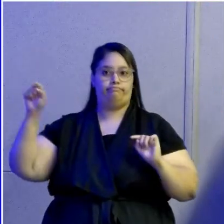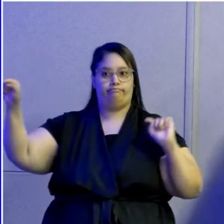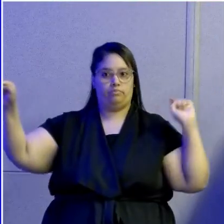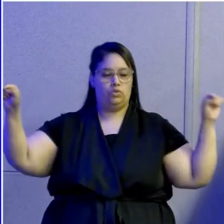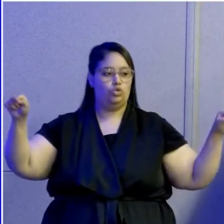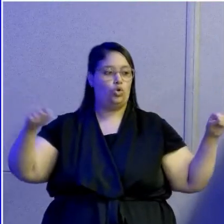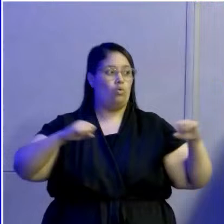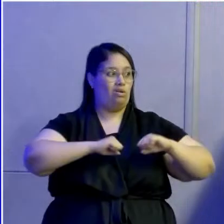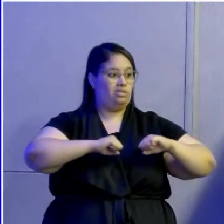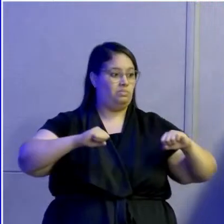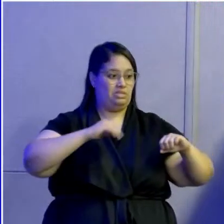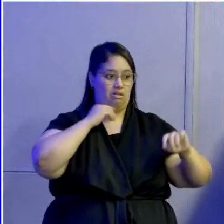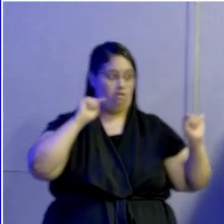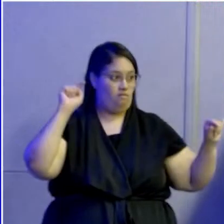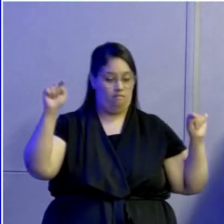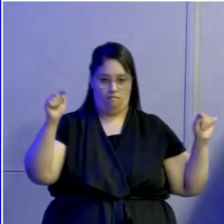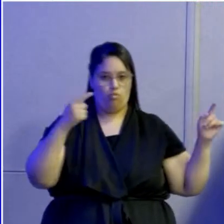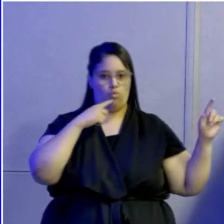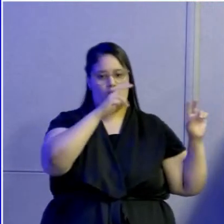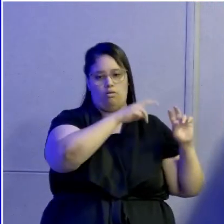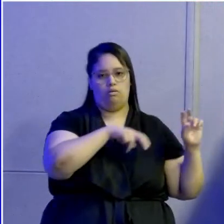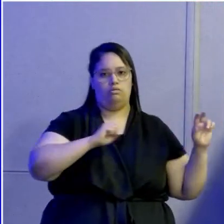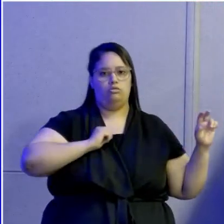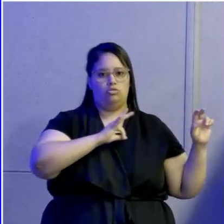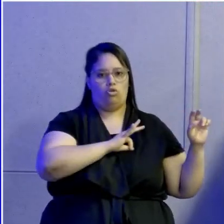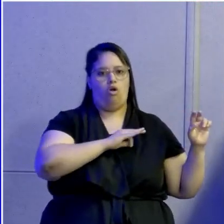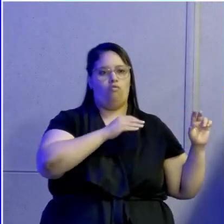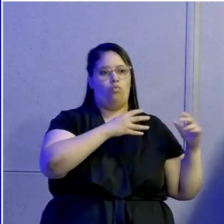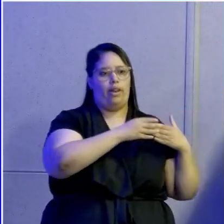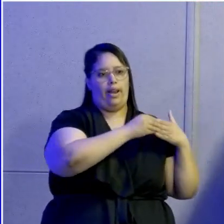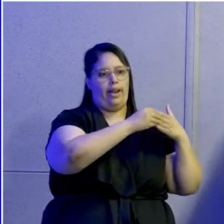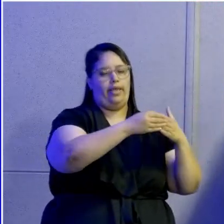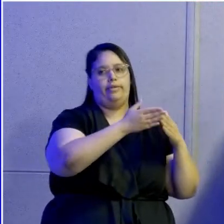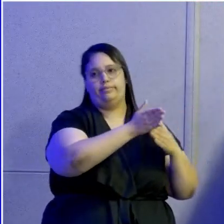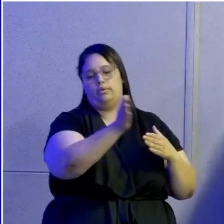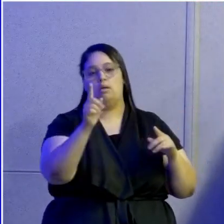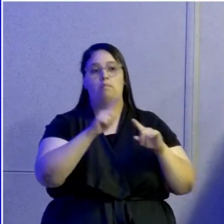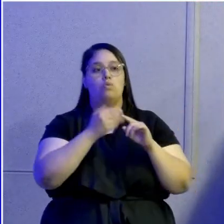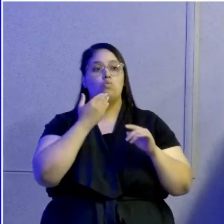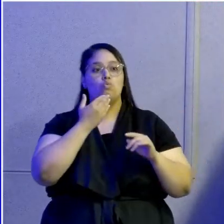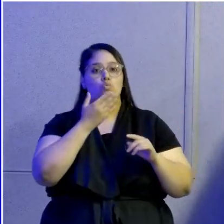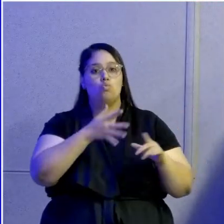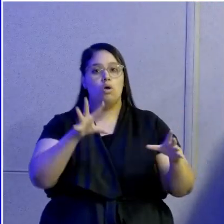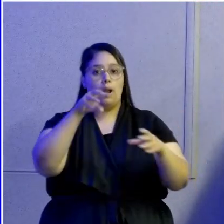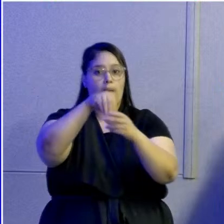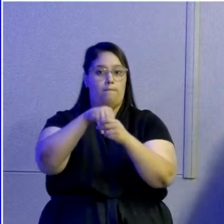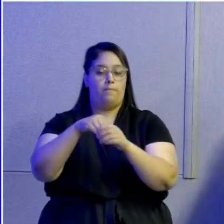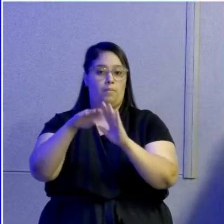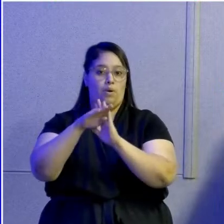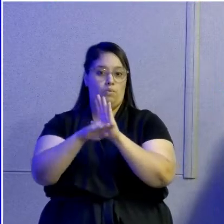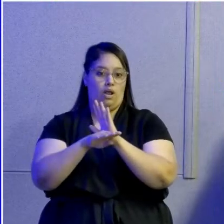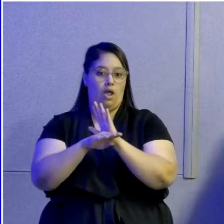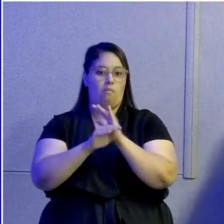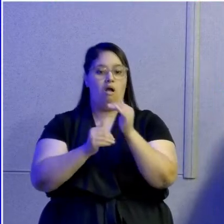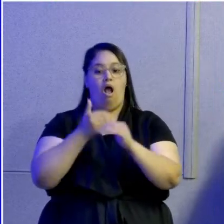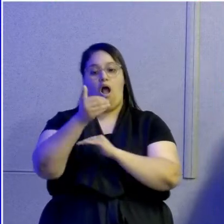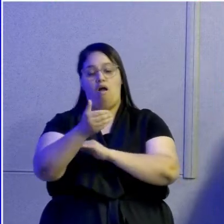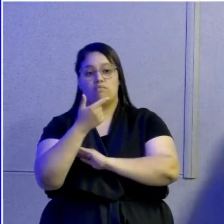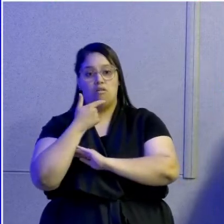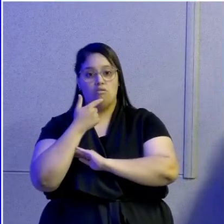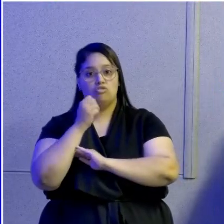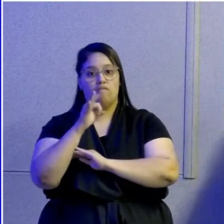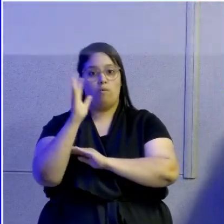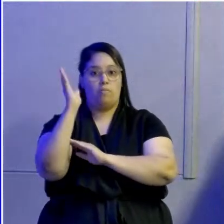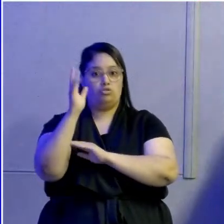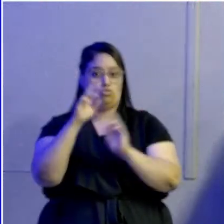not enough space here, you're welcome. Some of our staff will direct you. For those of you who are participating in the program just after lunch, if you have